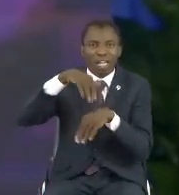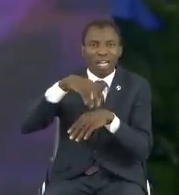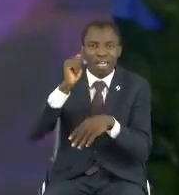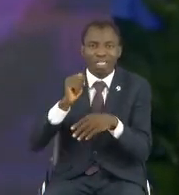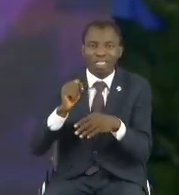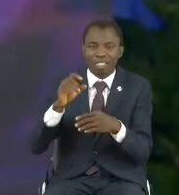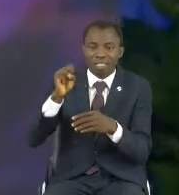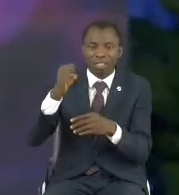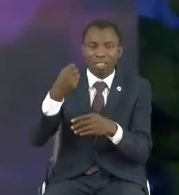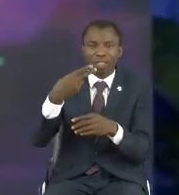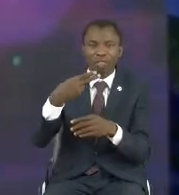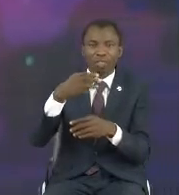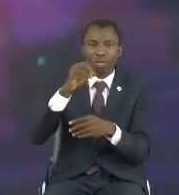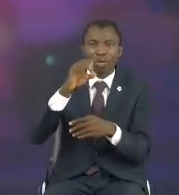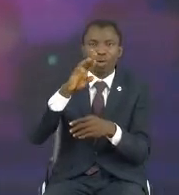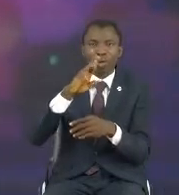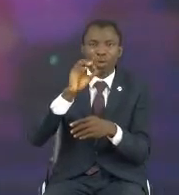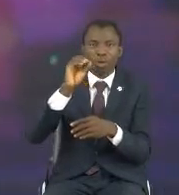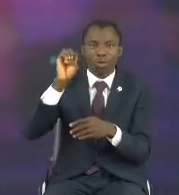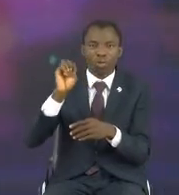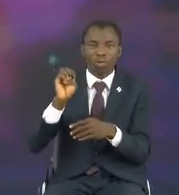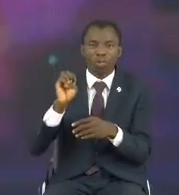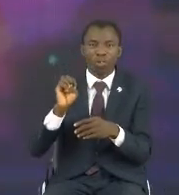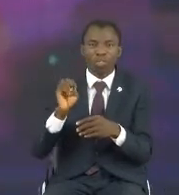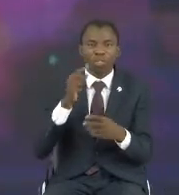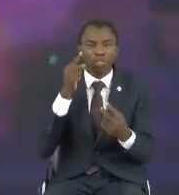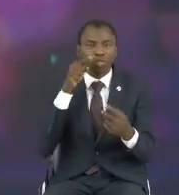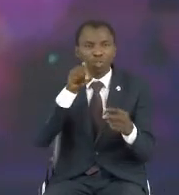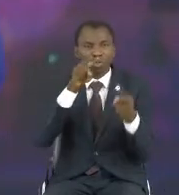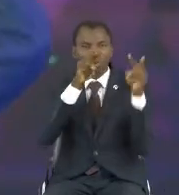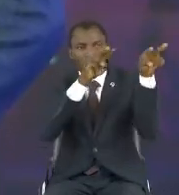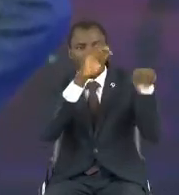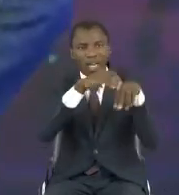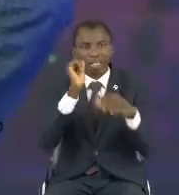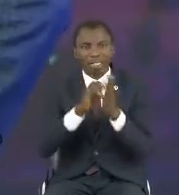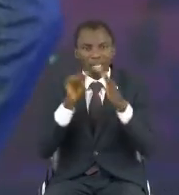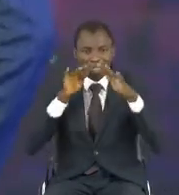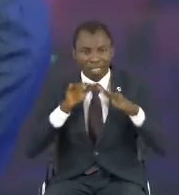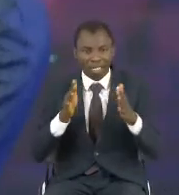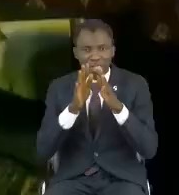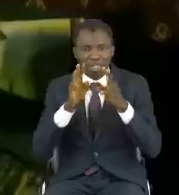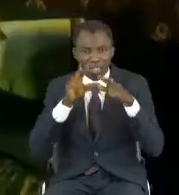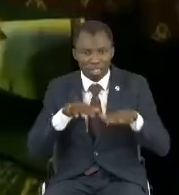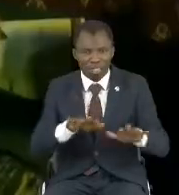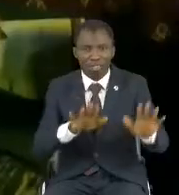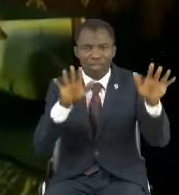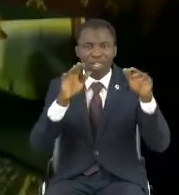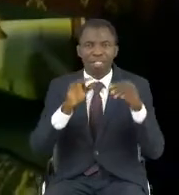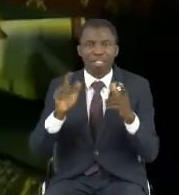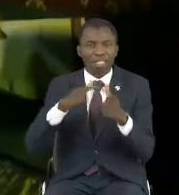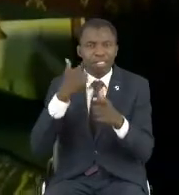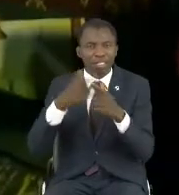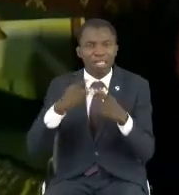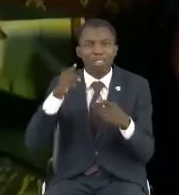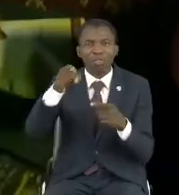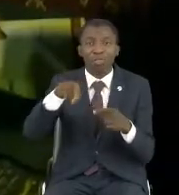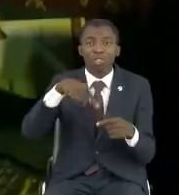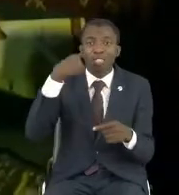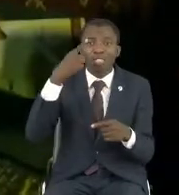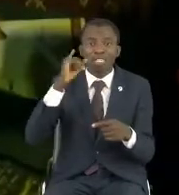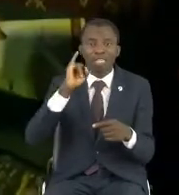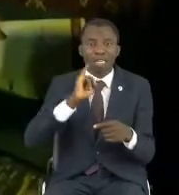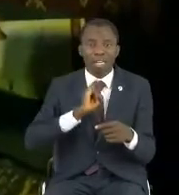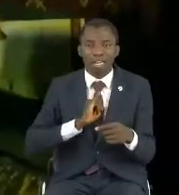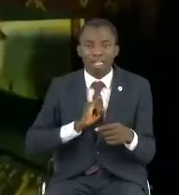commencement of your life, you looked at the river and you said, I live in